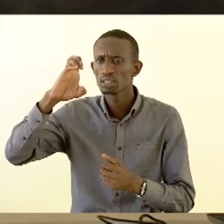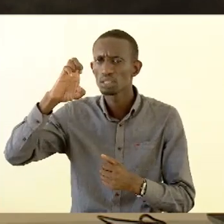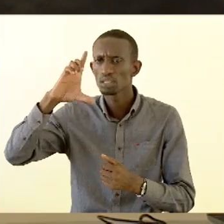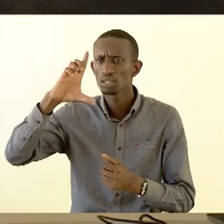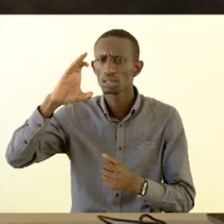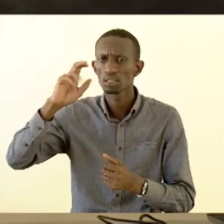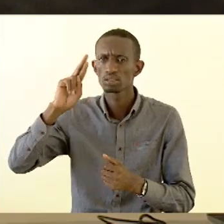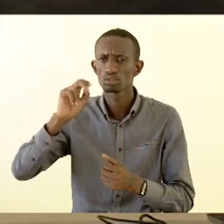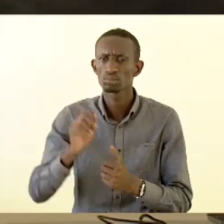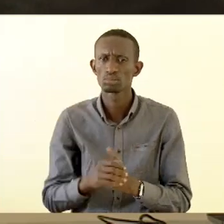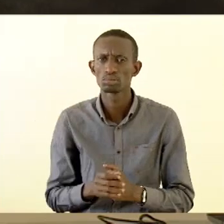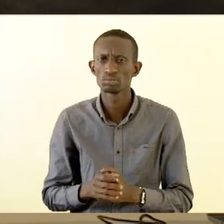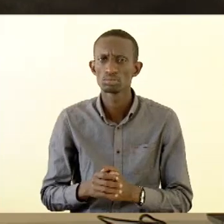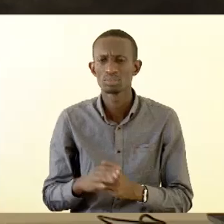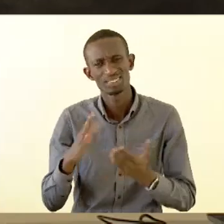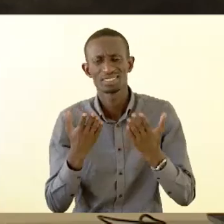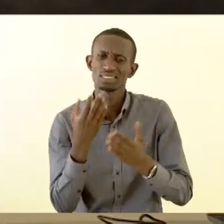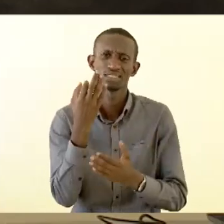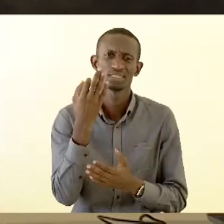because it is 1 over